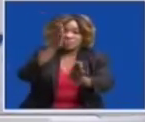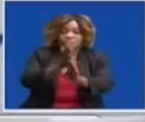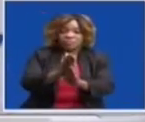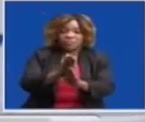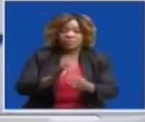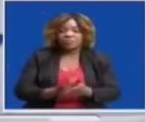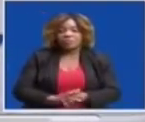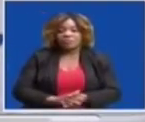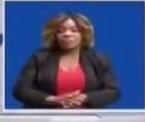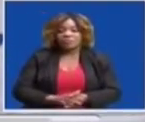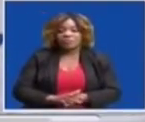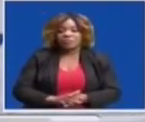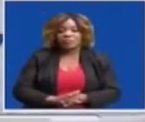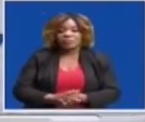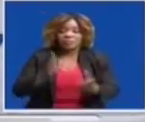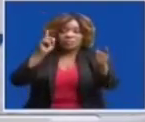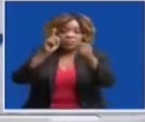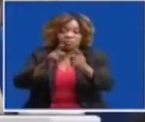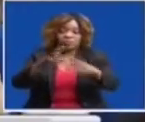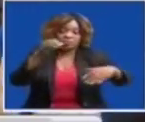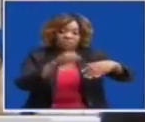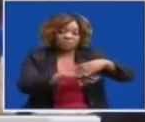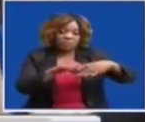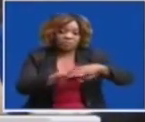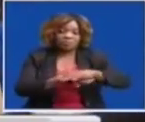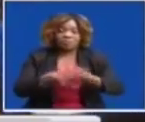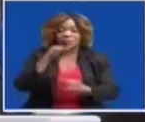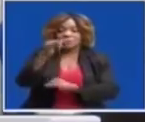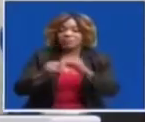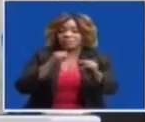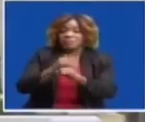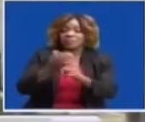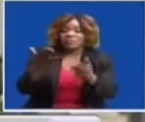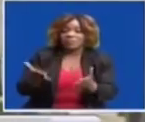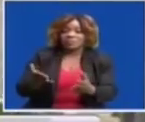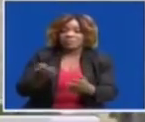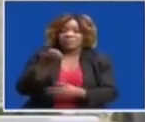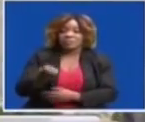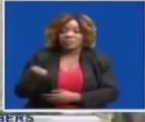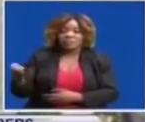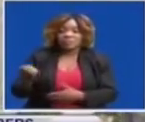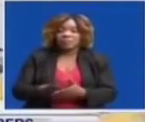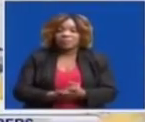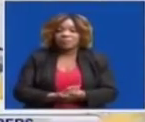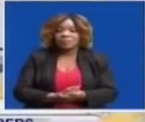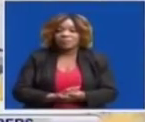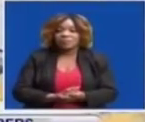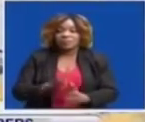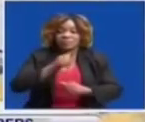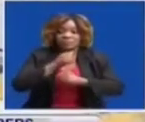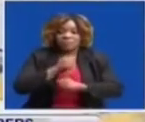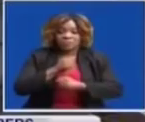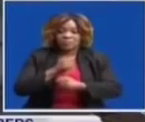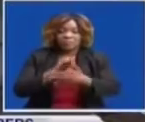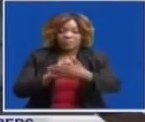trade and investment. This year's International Customs Day, whose theme is Smart Borders